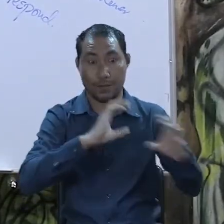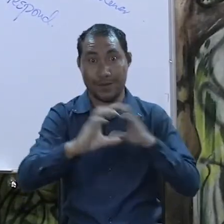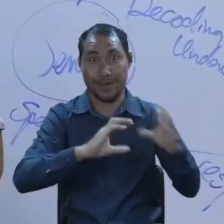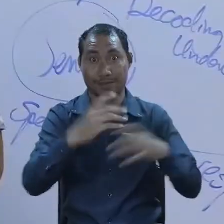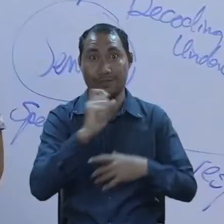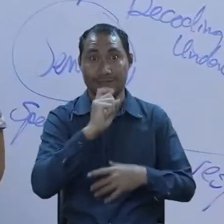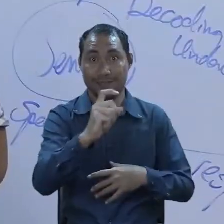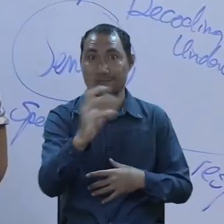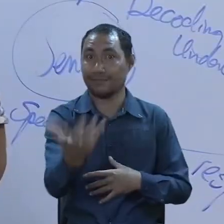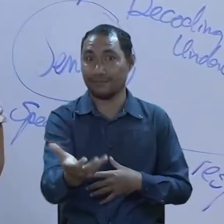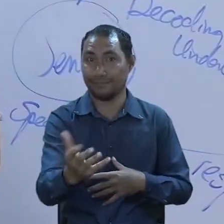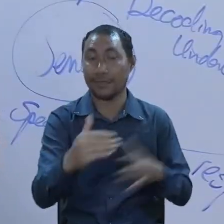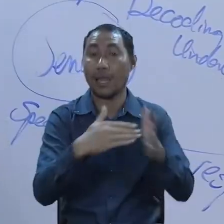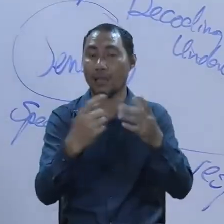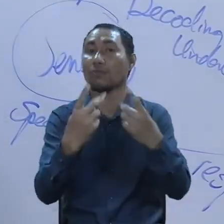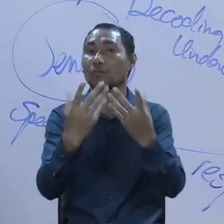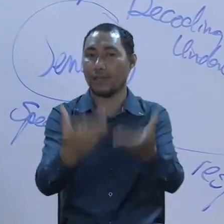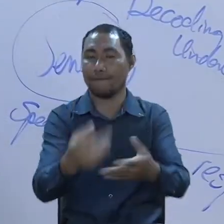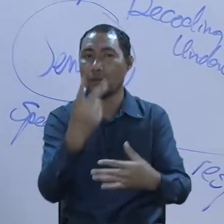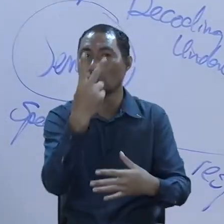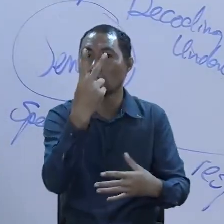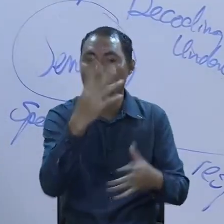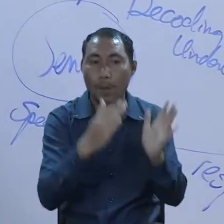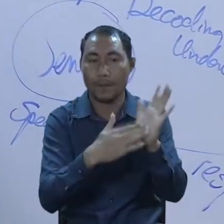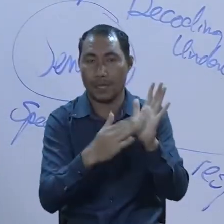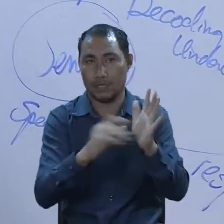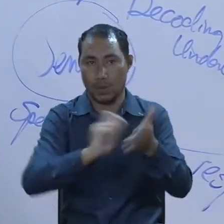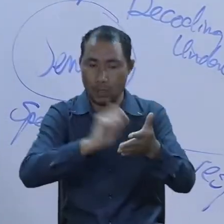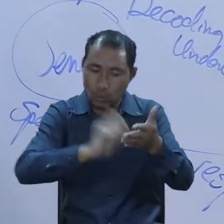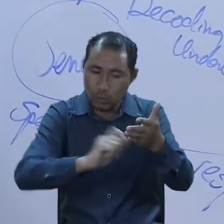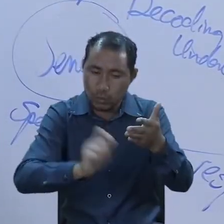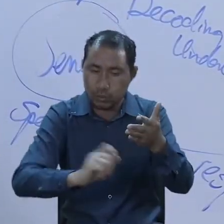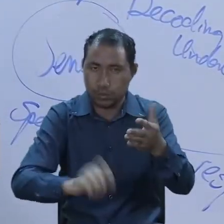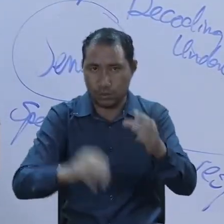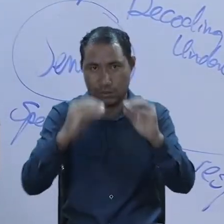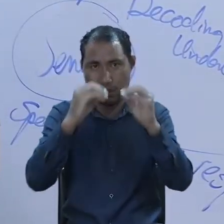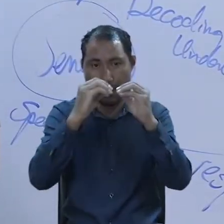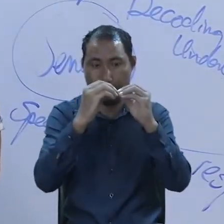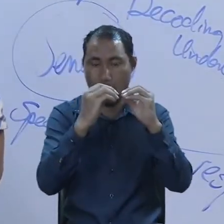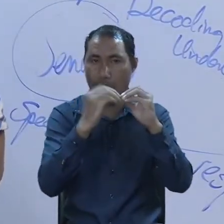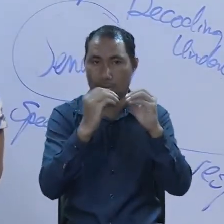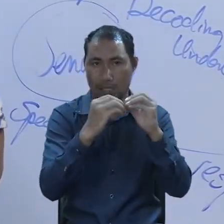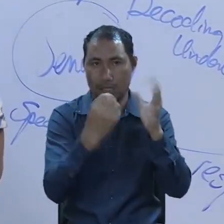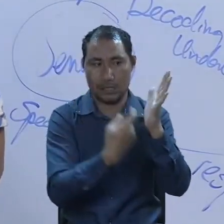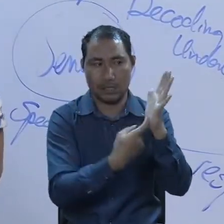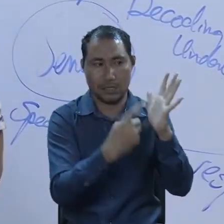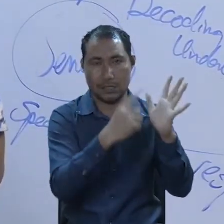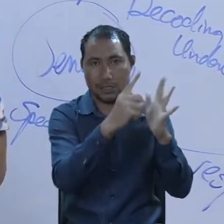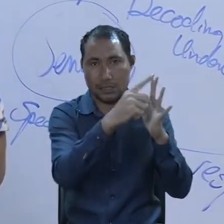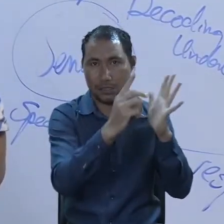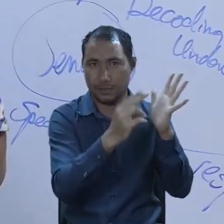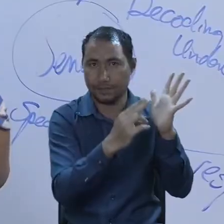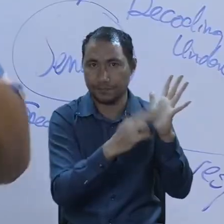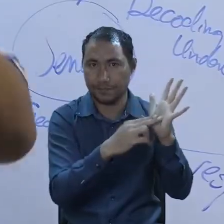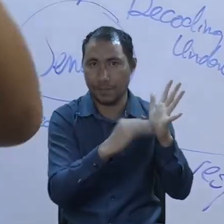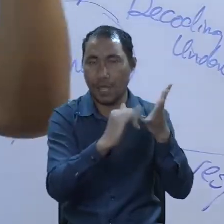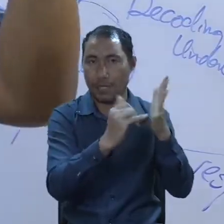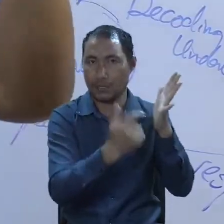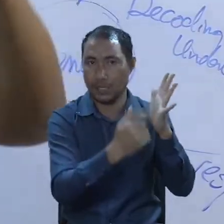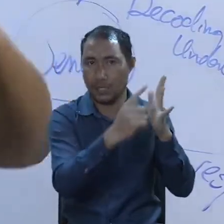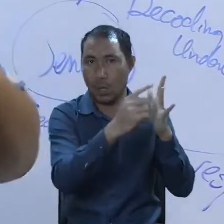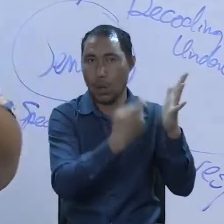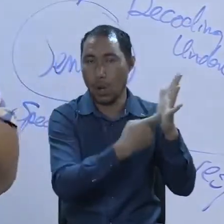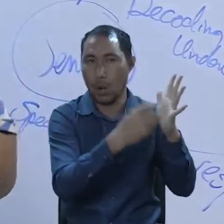is? Okay, I'll give you 2 minutes to write down a brainstorm. Remember, a brainstorm is